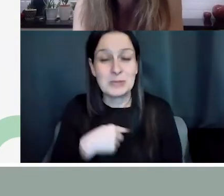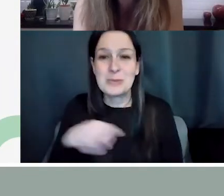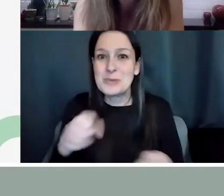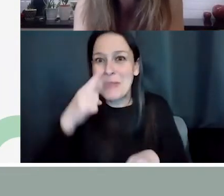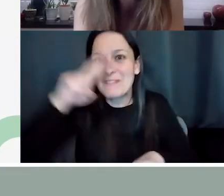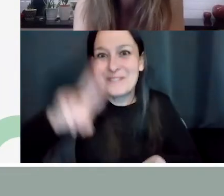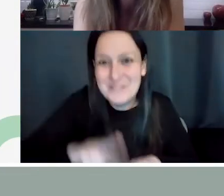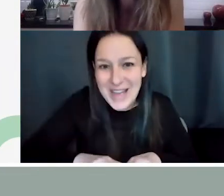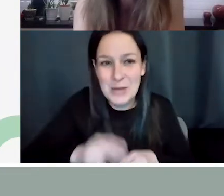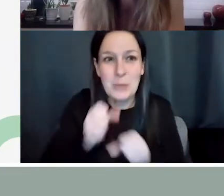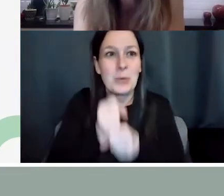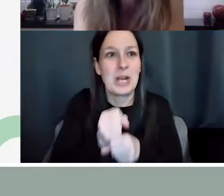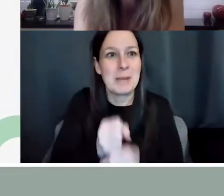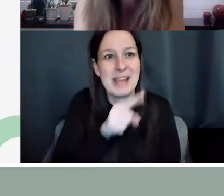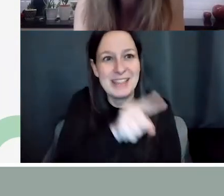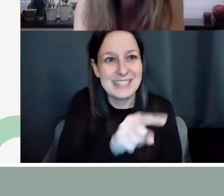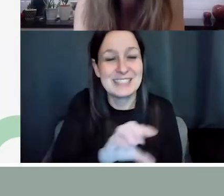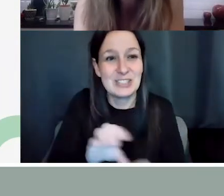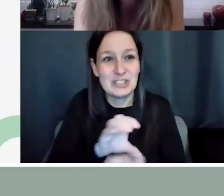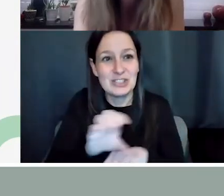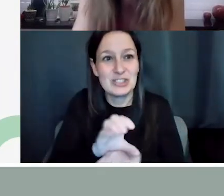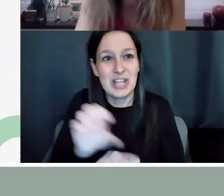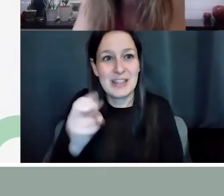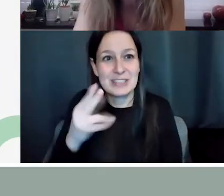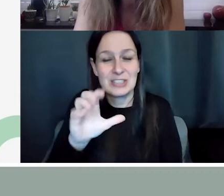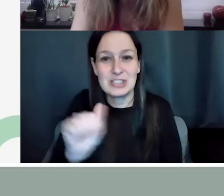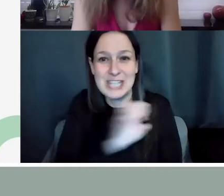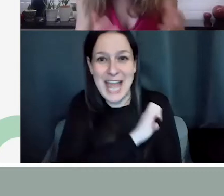fun. We are going to make this recipe right now.